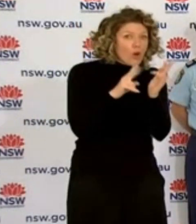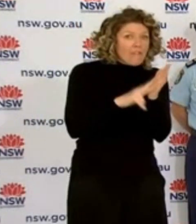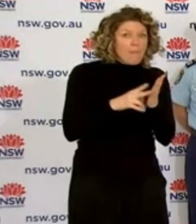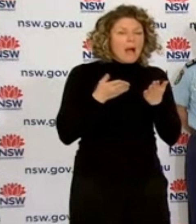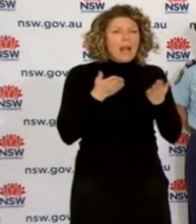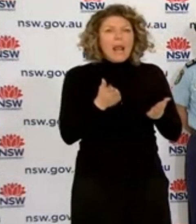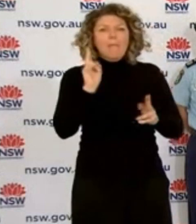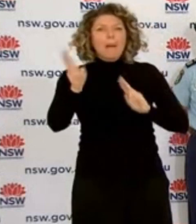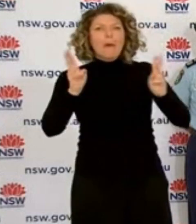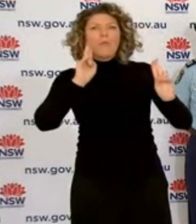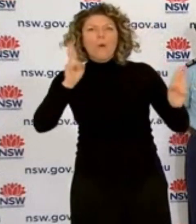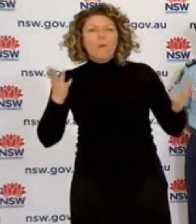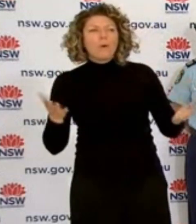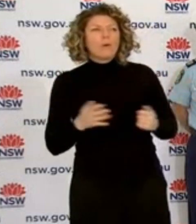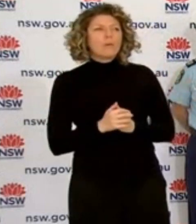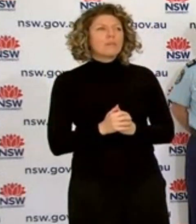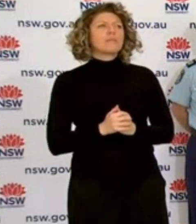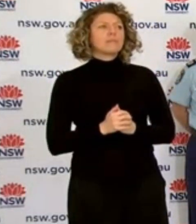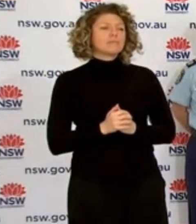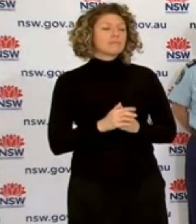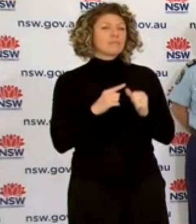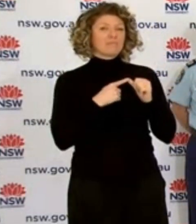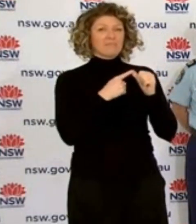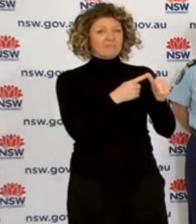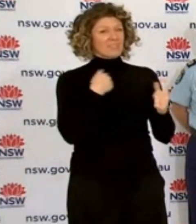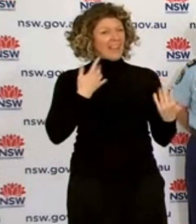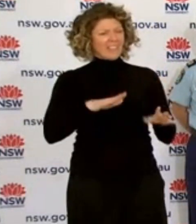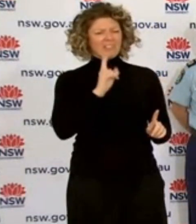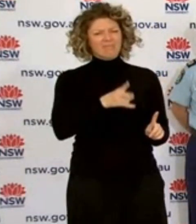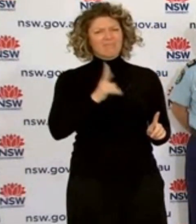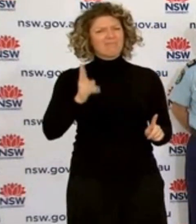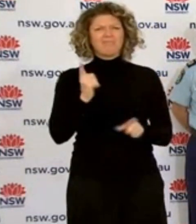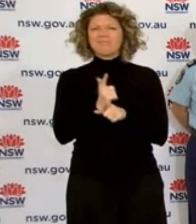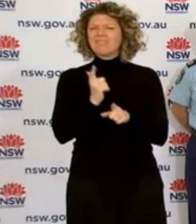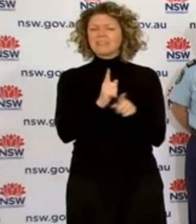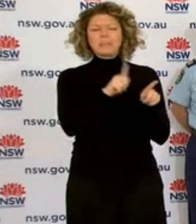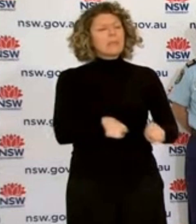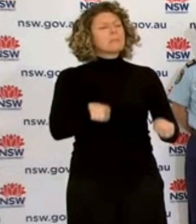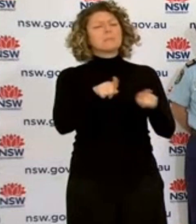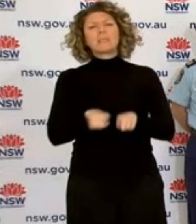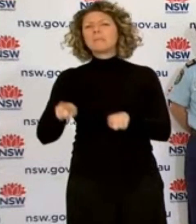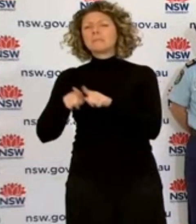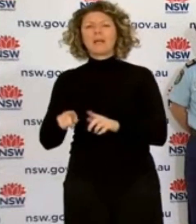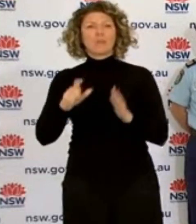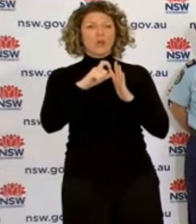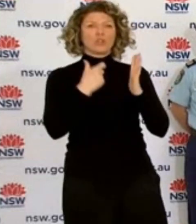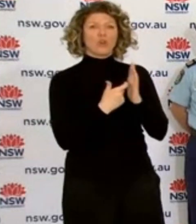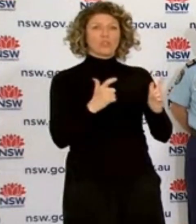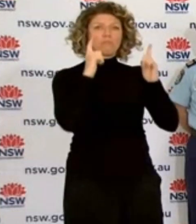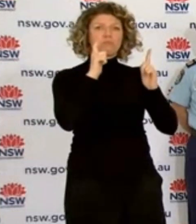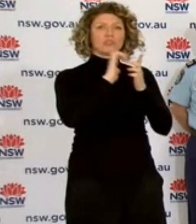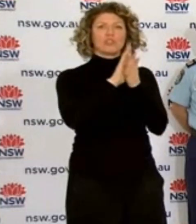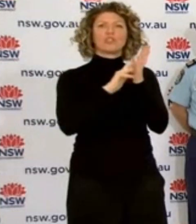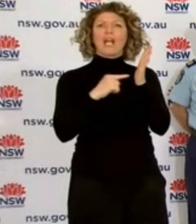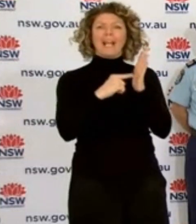numbers are still high? I think I've answered that question quite a few times, but I will say this. As Dr. Chant said, we are in a very